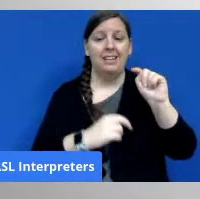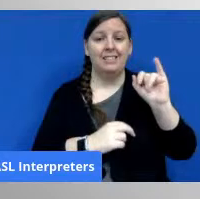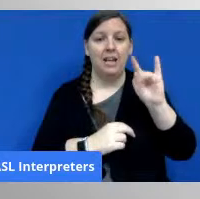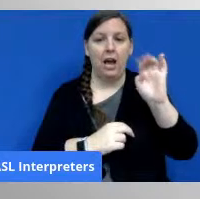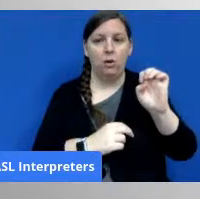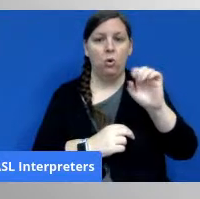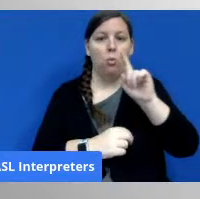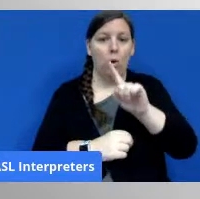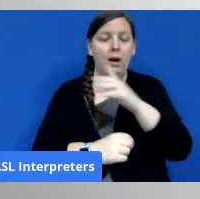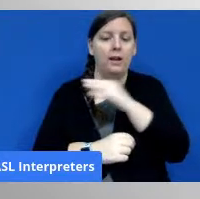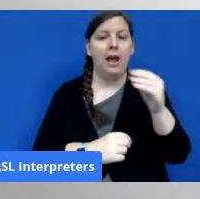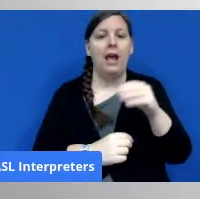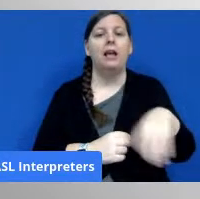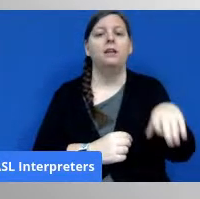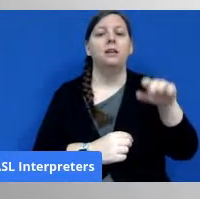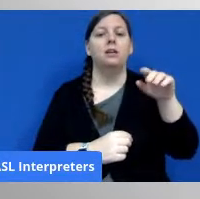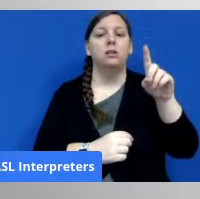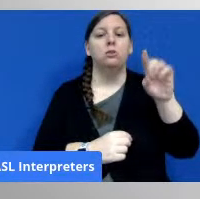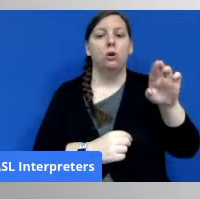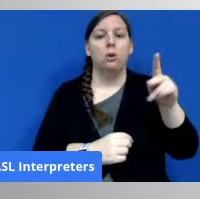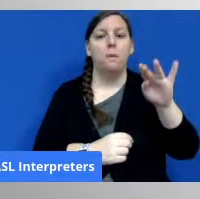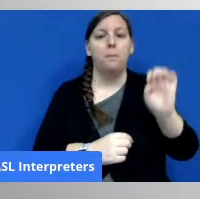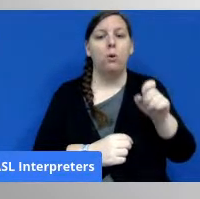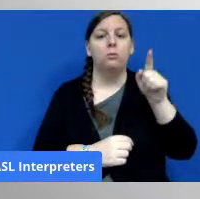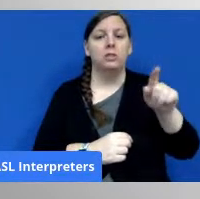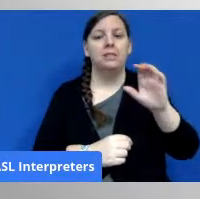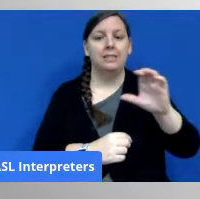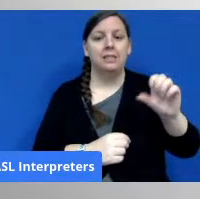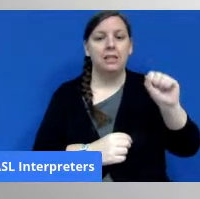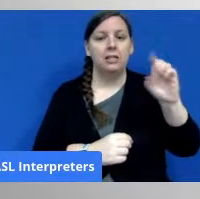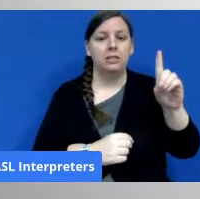CCLC Program Manager with the Clark County School District.